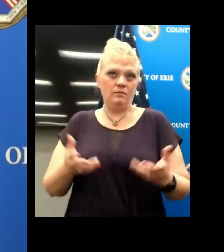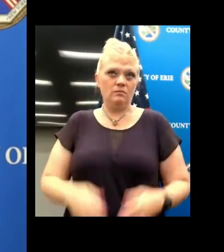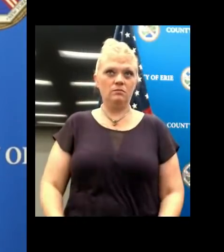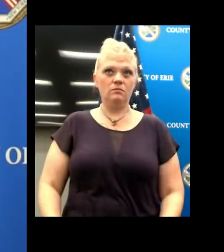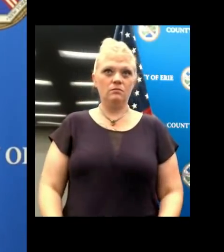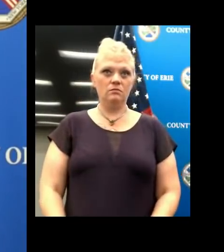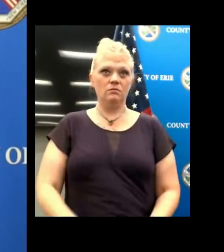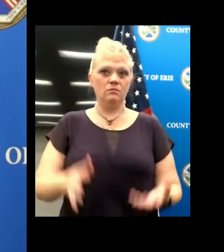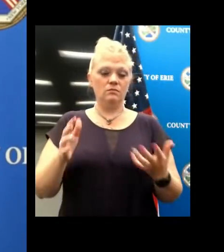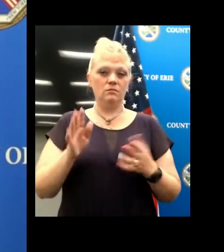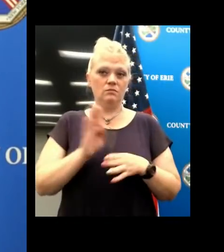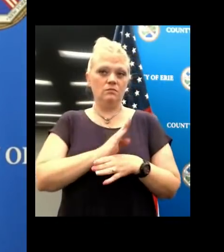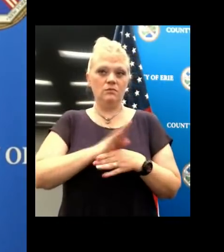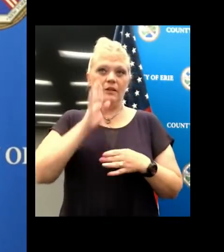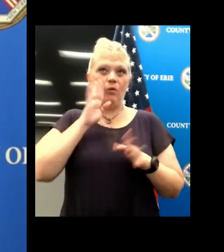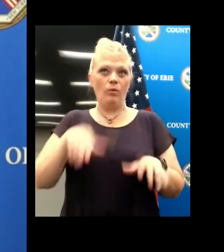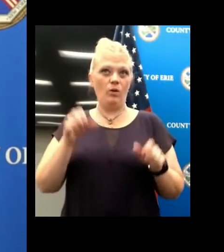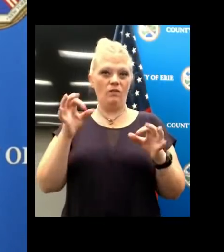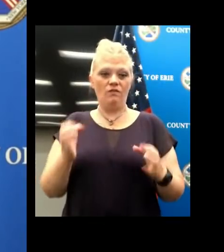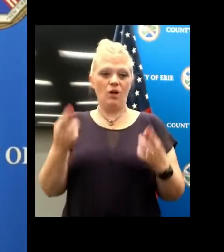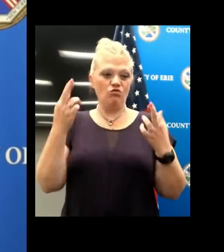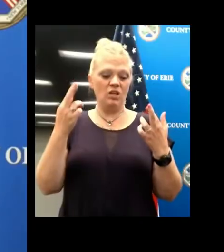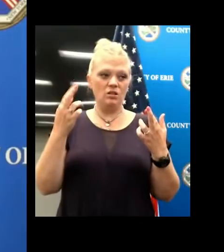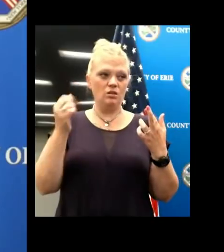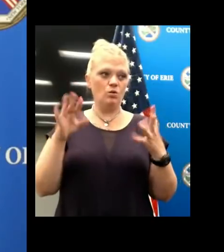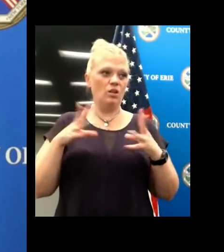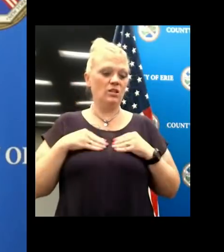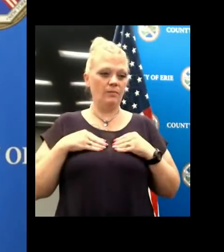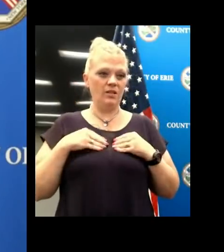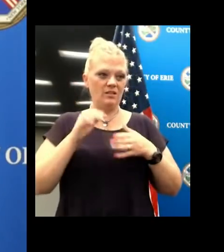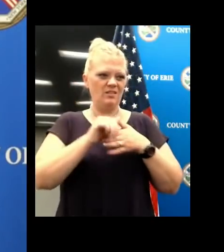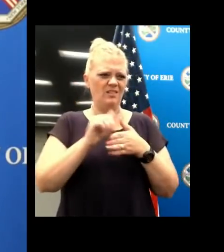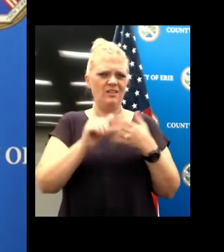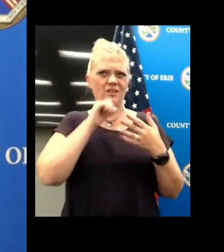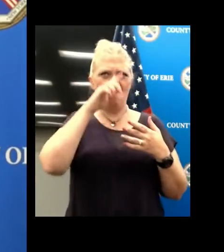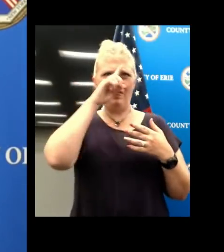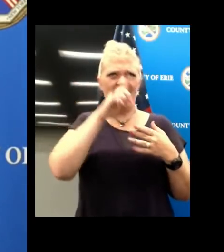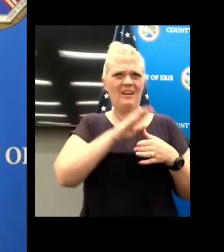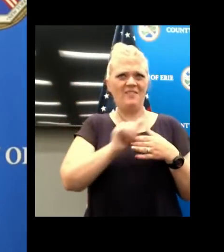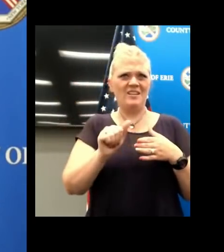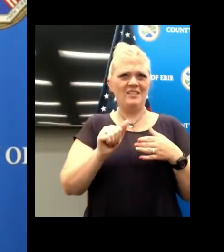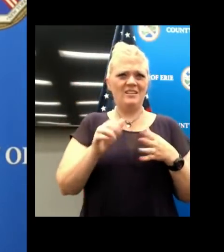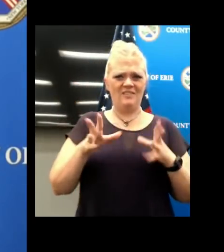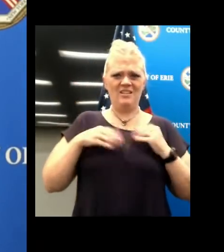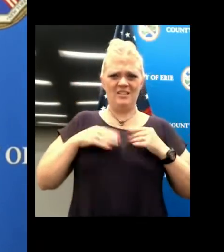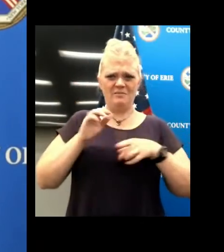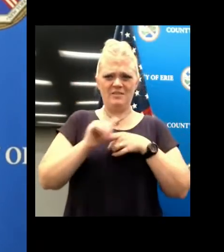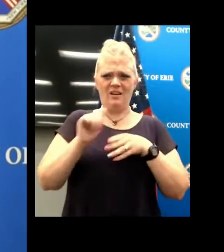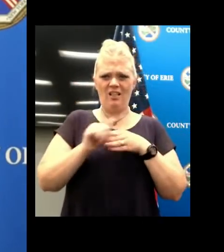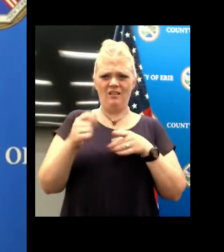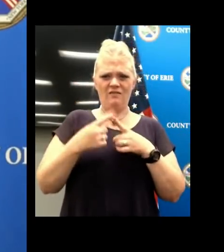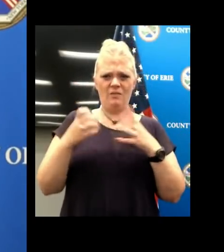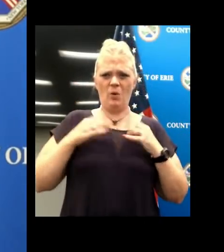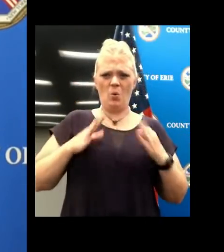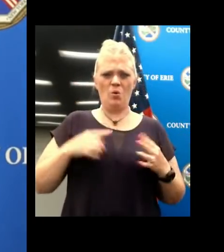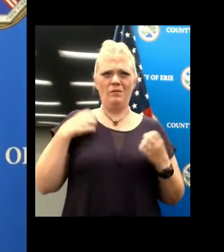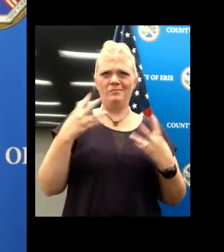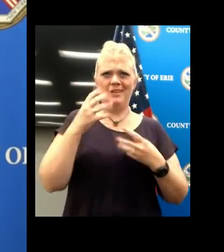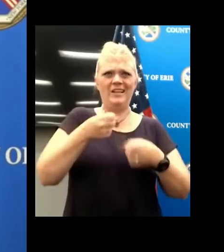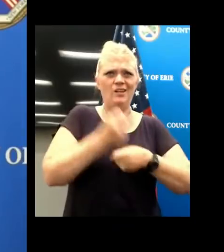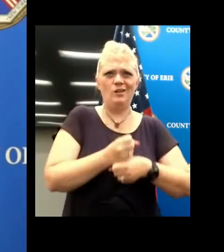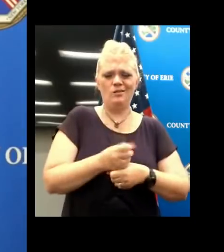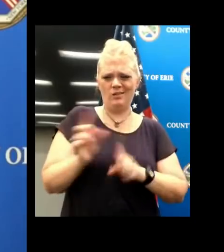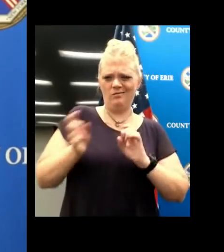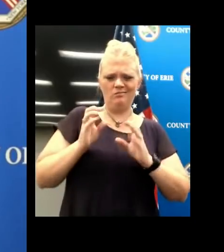or establishment that will be holding fundraisers or accepting any dollars. I don't think I've accepted dollars from the one owner in years,